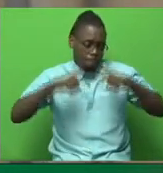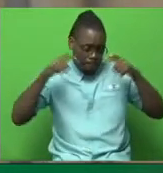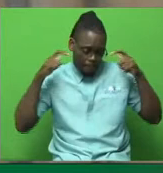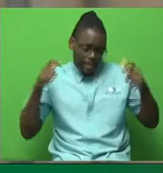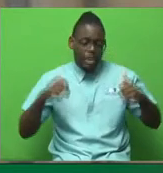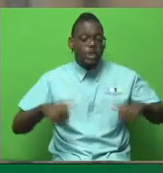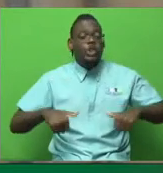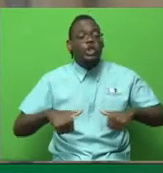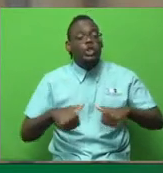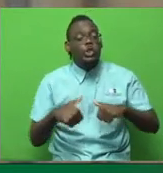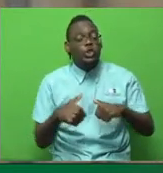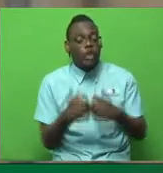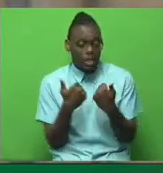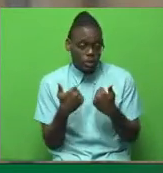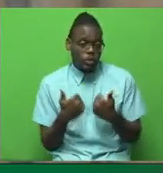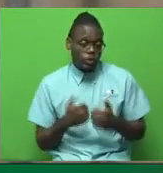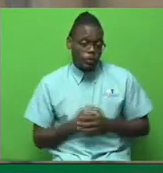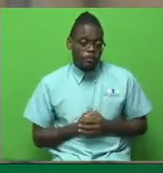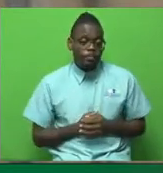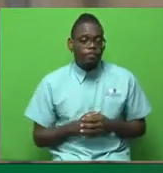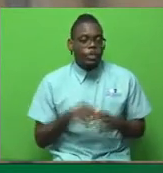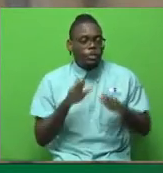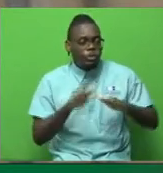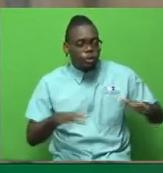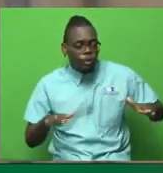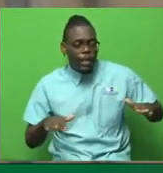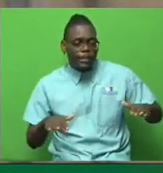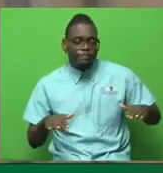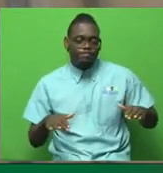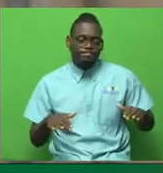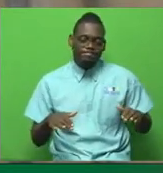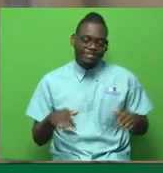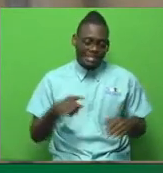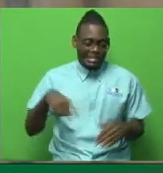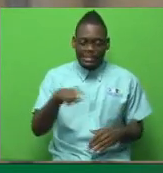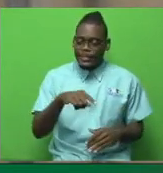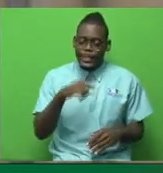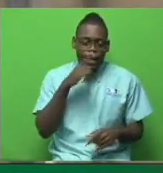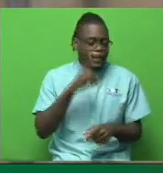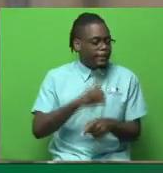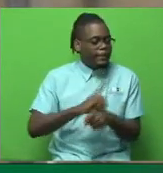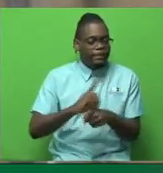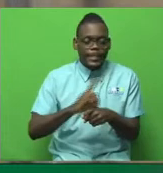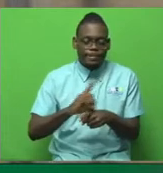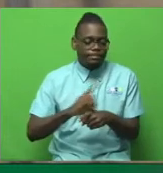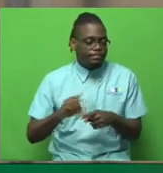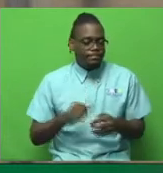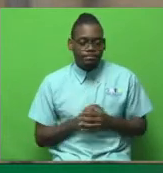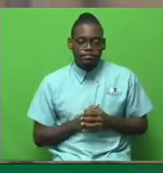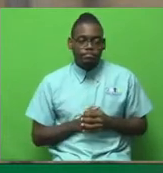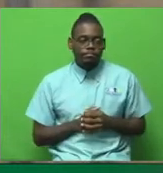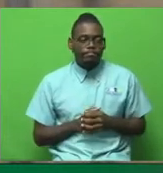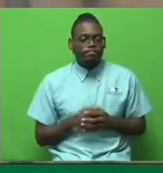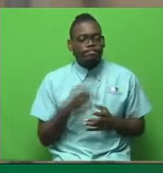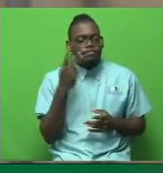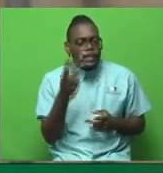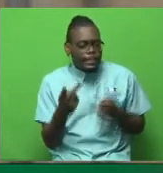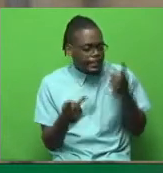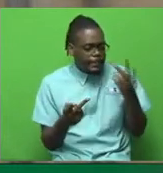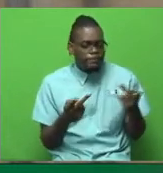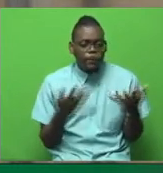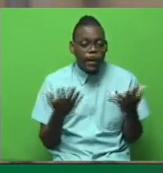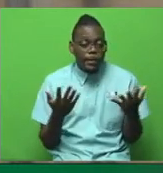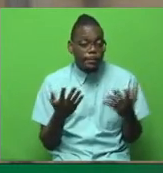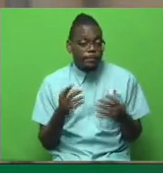achievement is in discipline you would have seen Mr Deputy speaker that cabinet approved the revised National School discipline